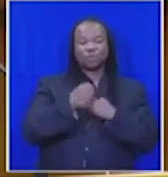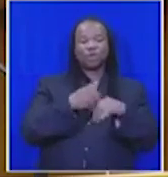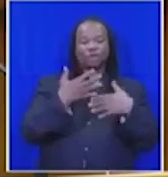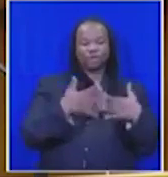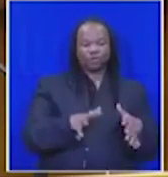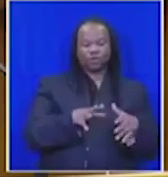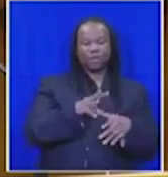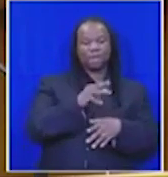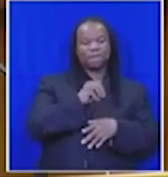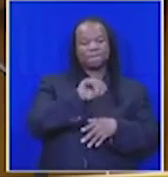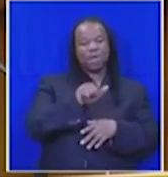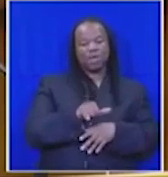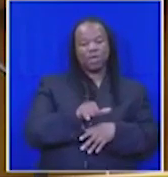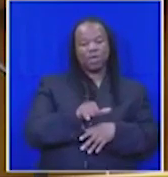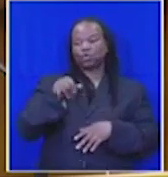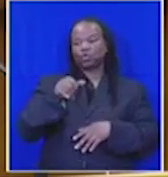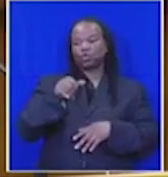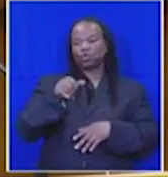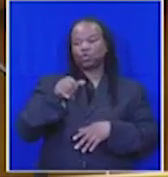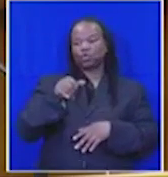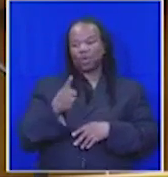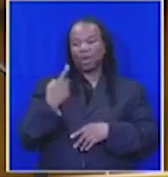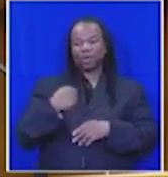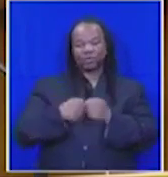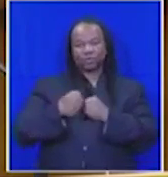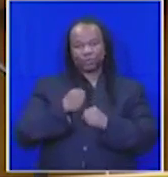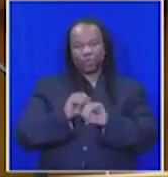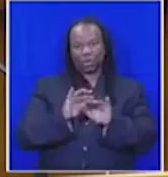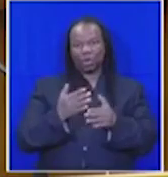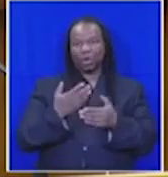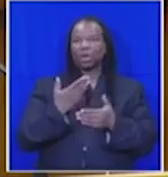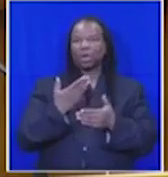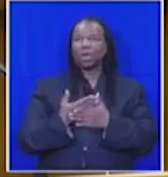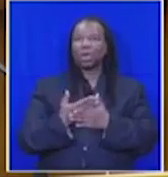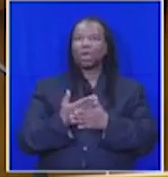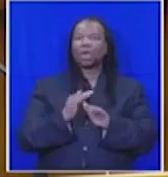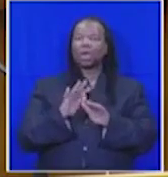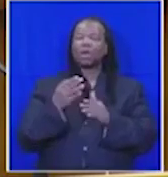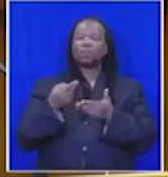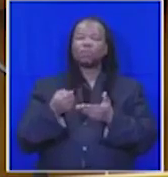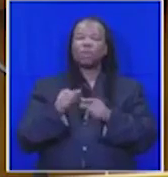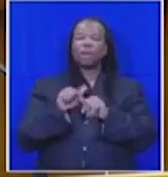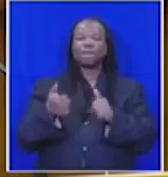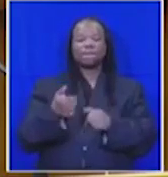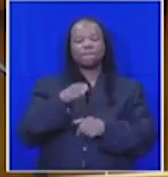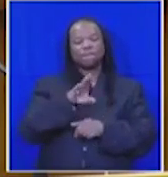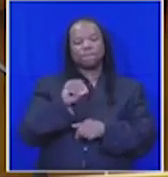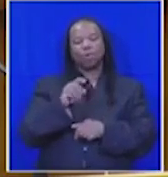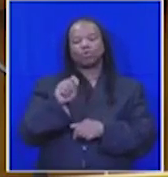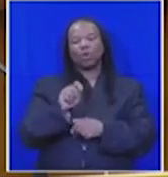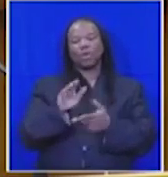and June 2015, we undertook a series of bilateral engagements with Botswana,